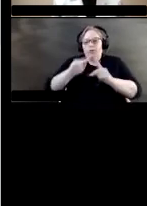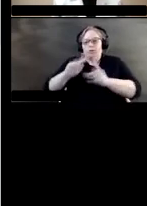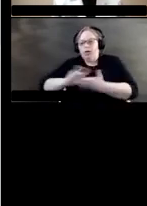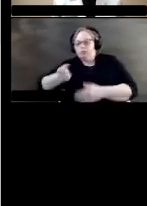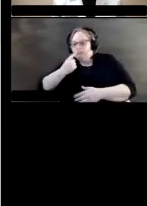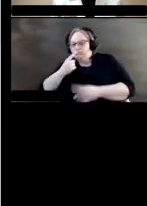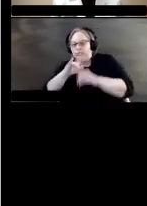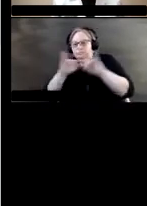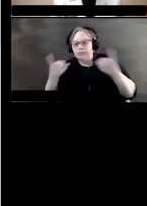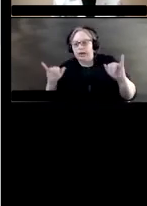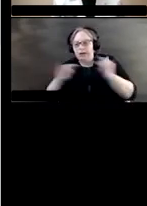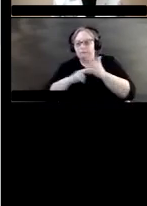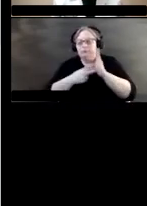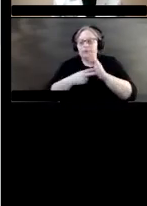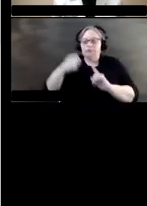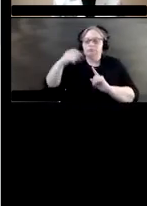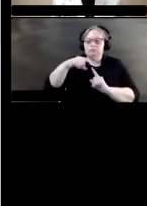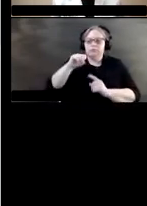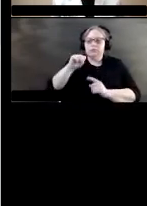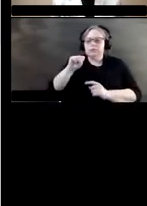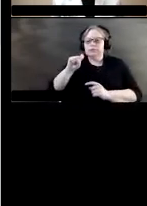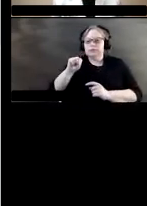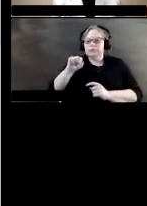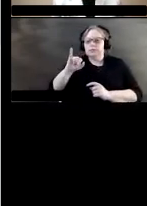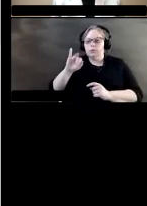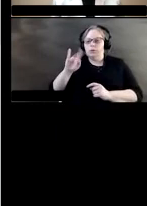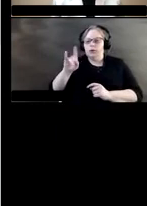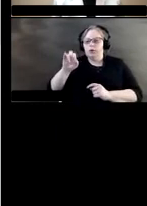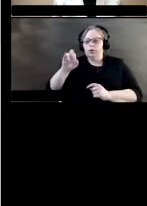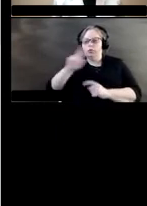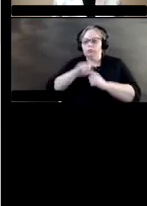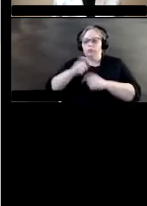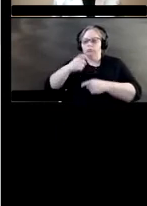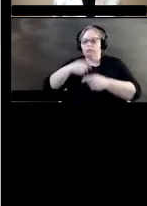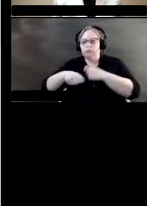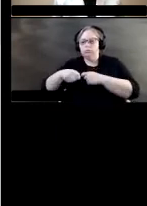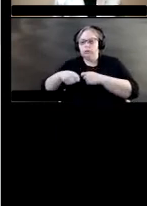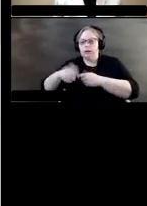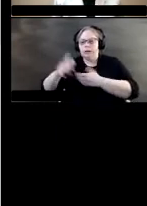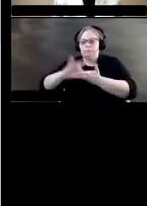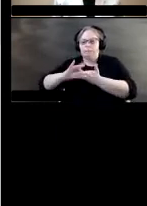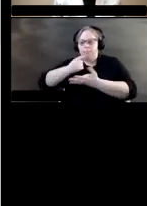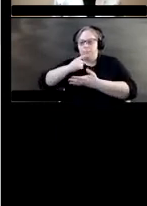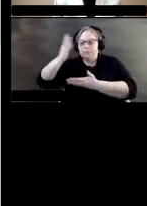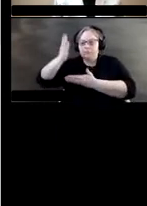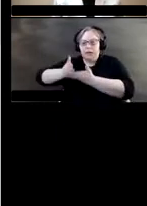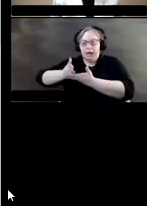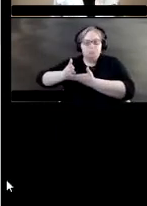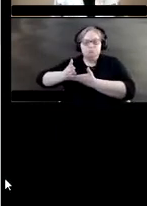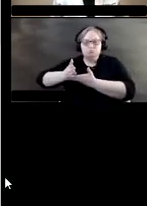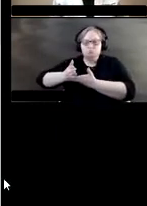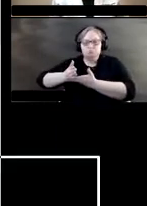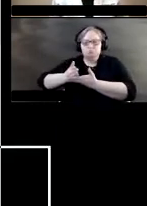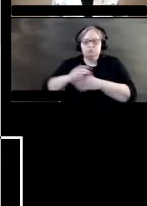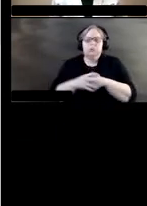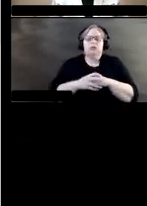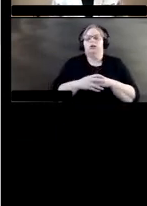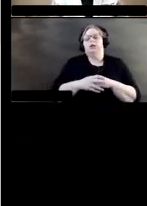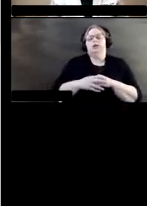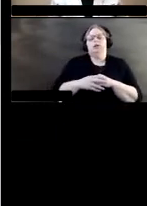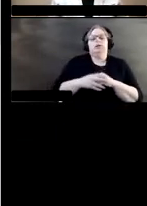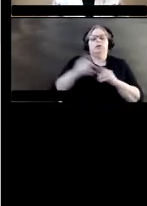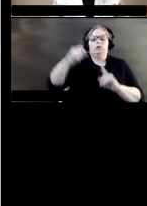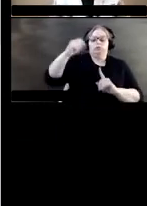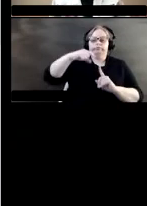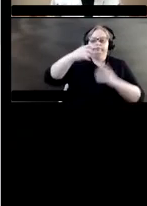stimulator doesn't always replace medications. So it makes it somewhat more difficult in a way of just kind of going, well, what do